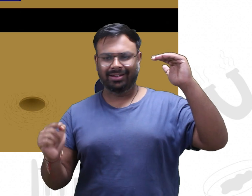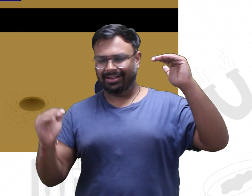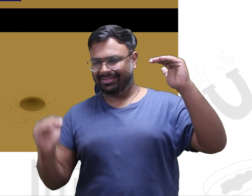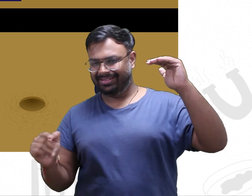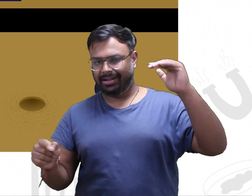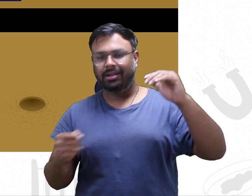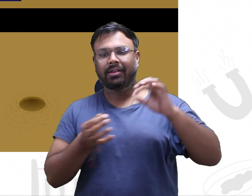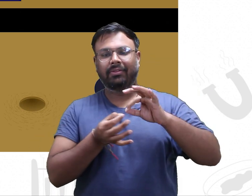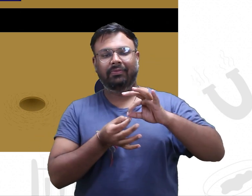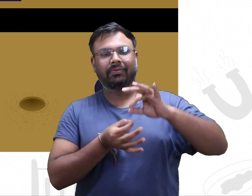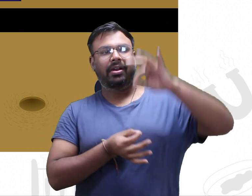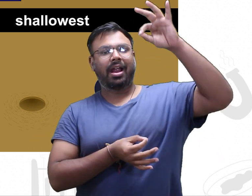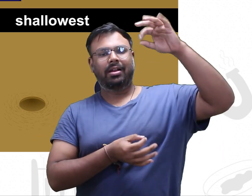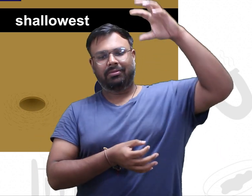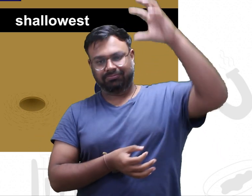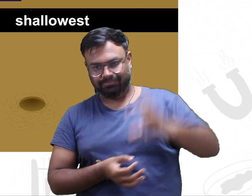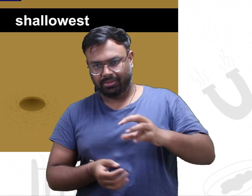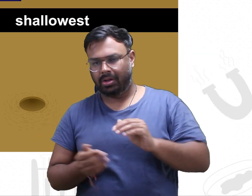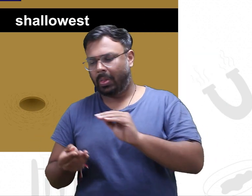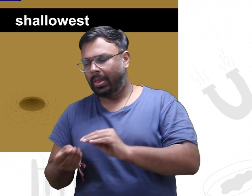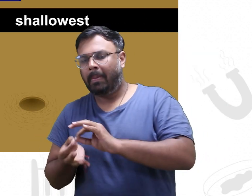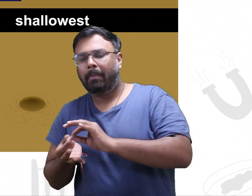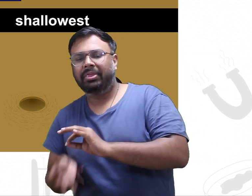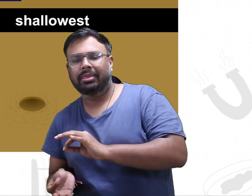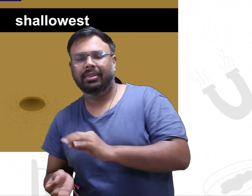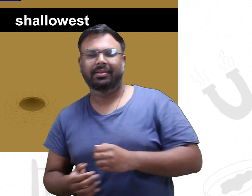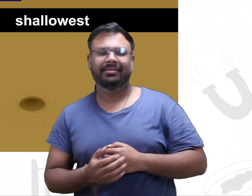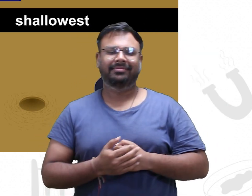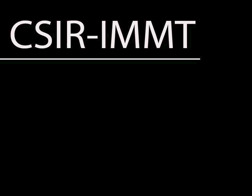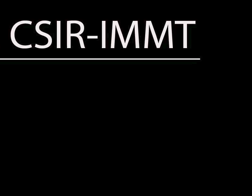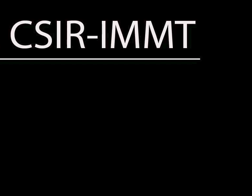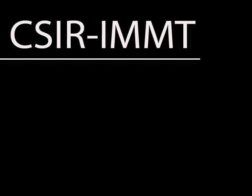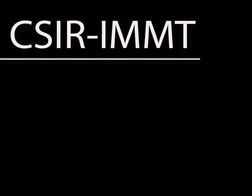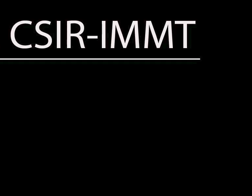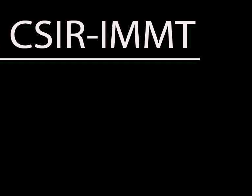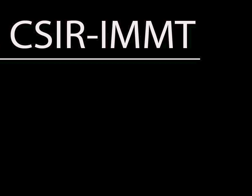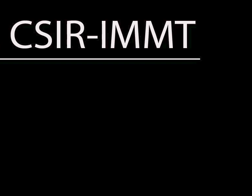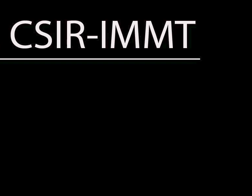from height 1.5 meter and shallowest in case of height 25 cm.